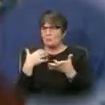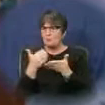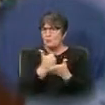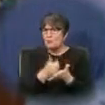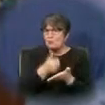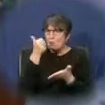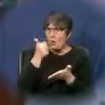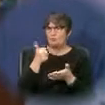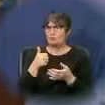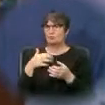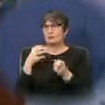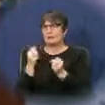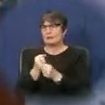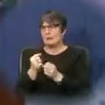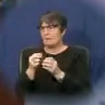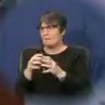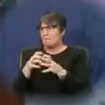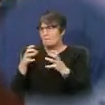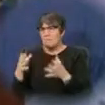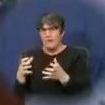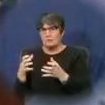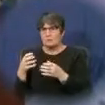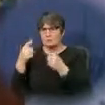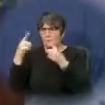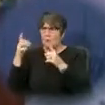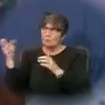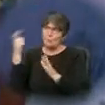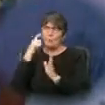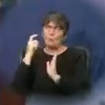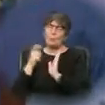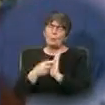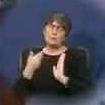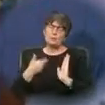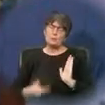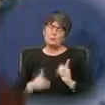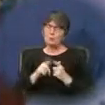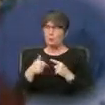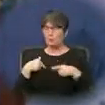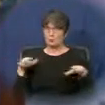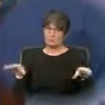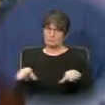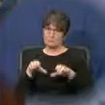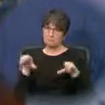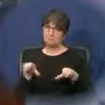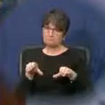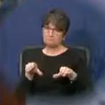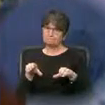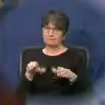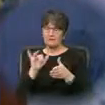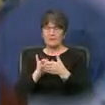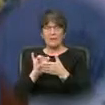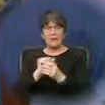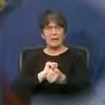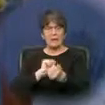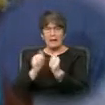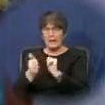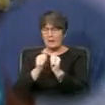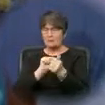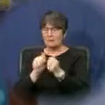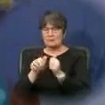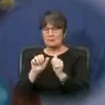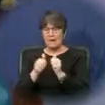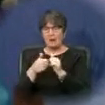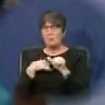to achieve as much as we can, to be recognized for our achievements. That competition and how